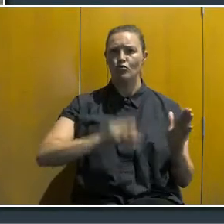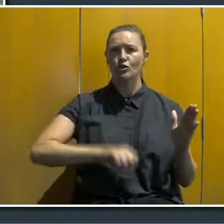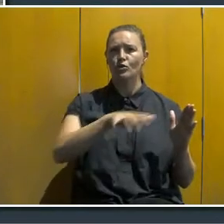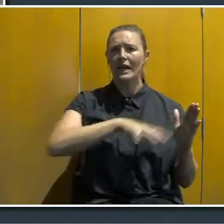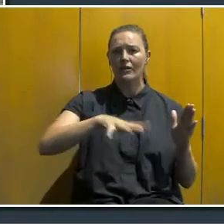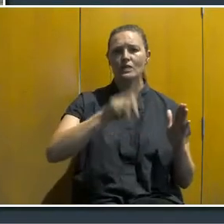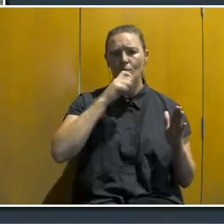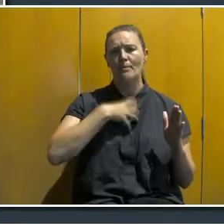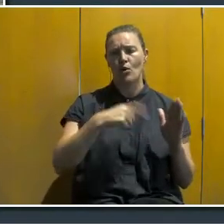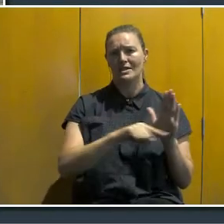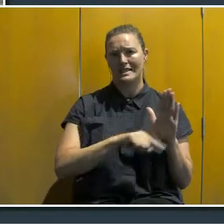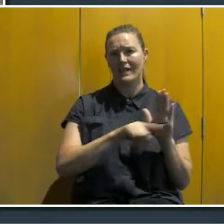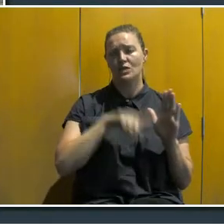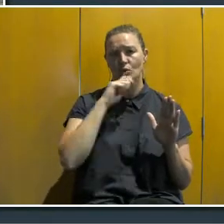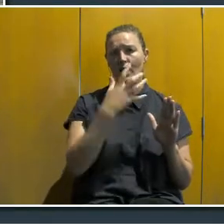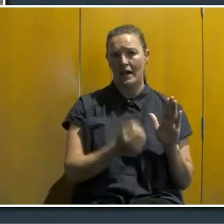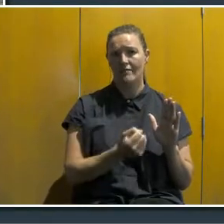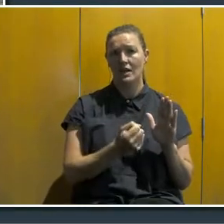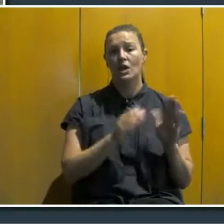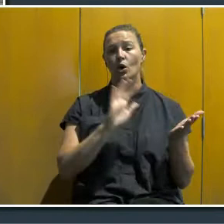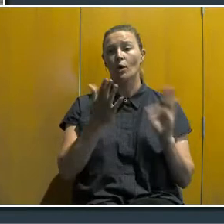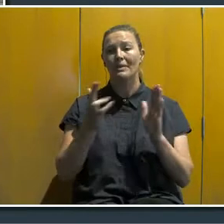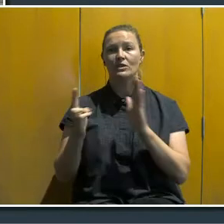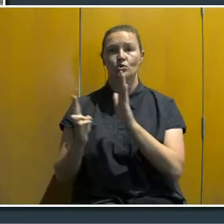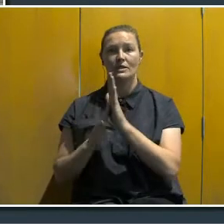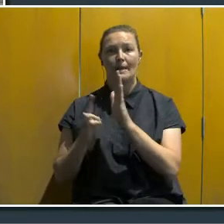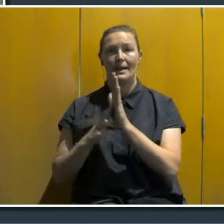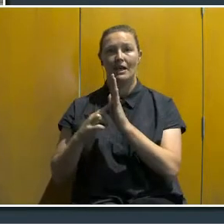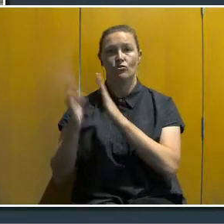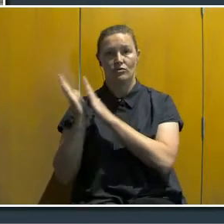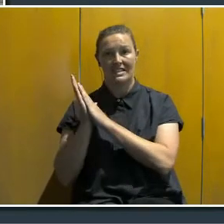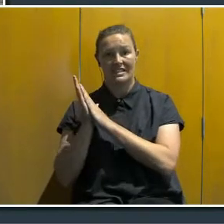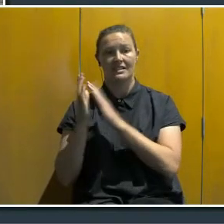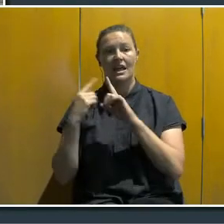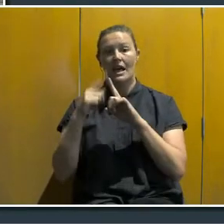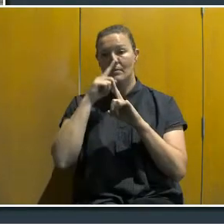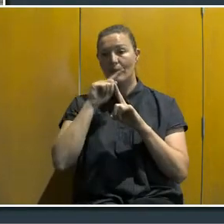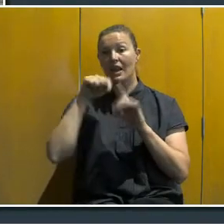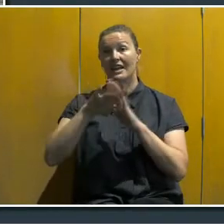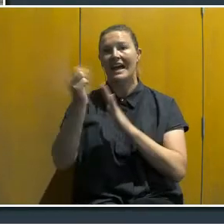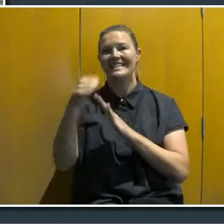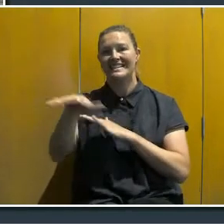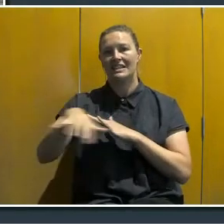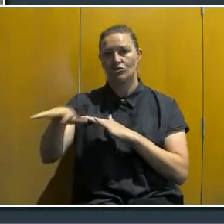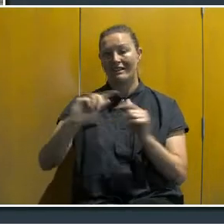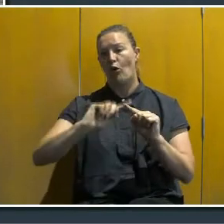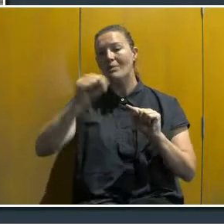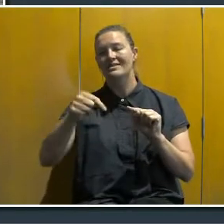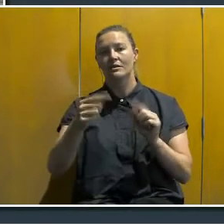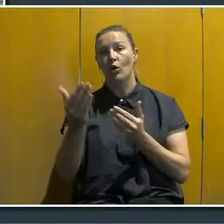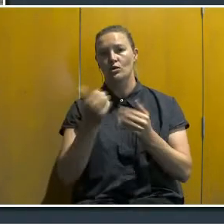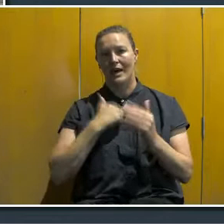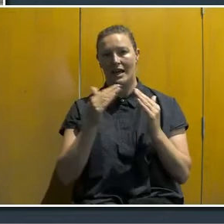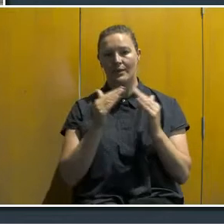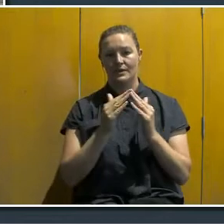massive disadvantages for Napier residents compared to our neighbours just across Hill Road. Hastings currently operates 11